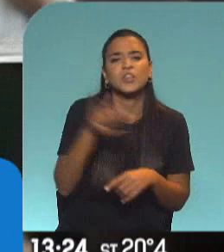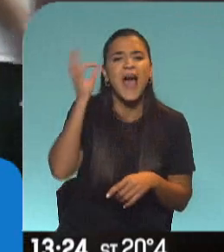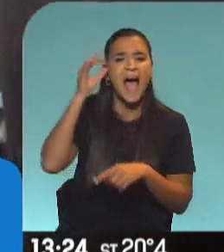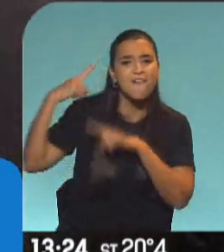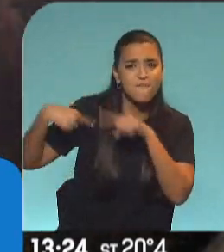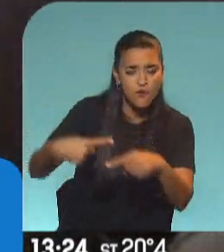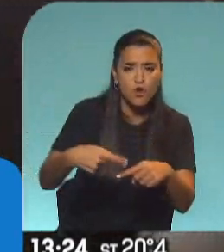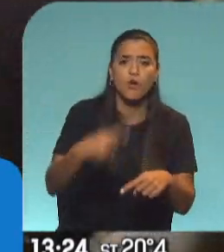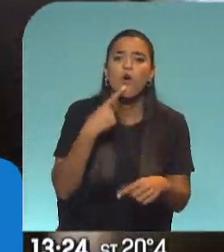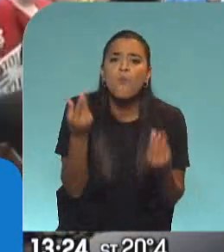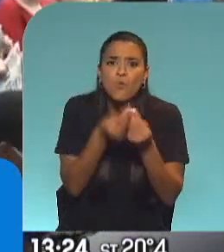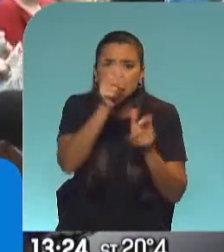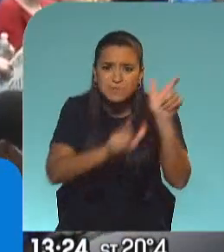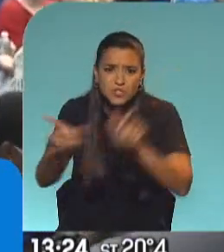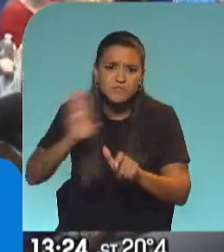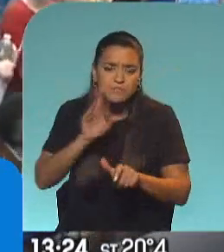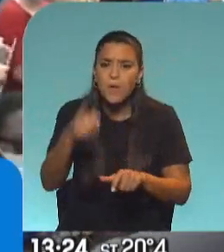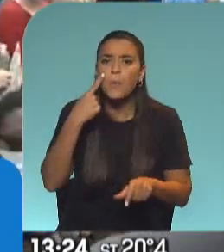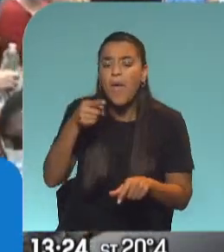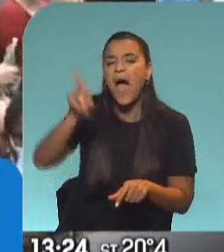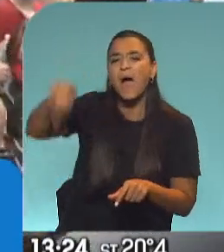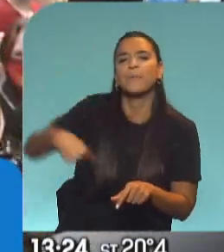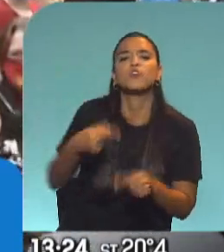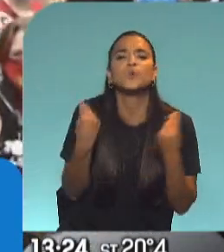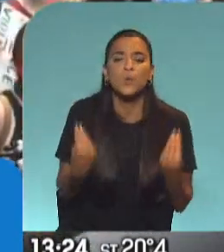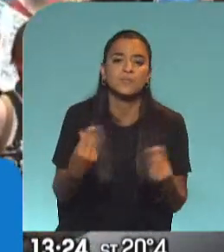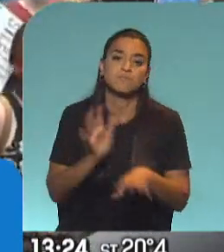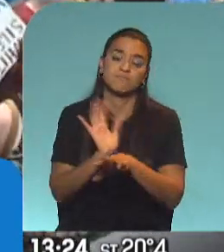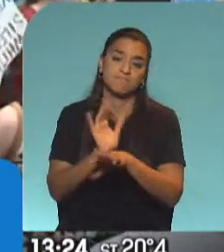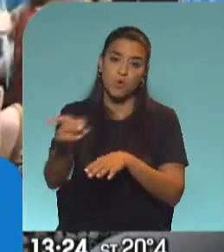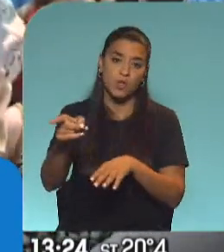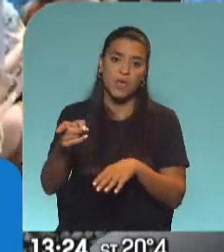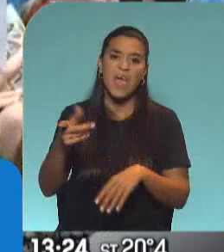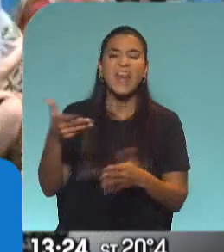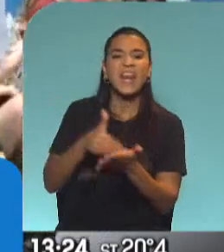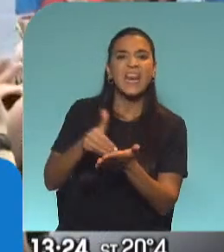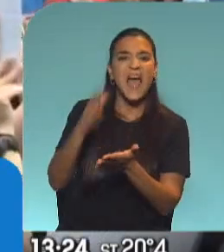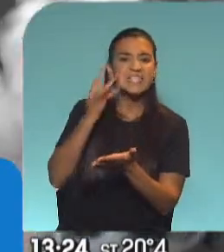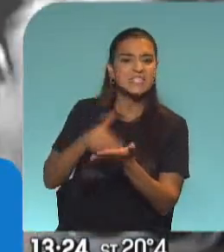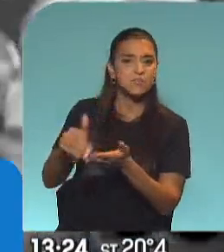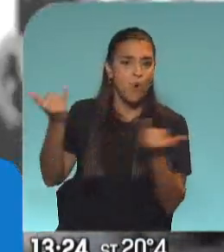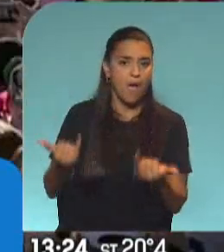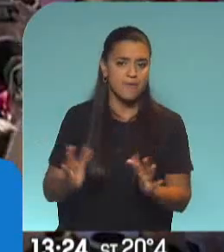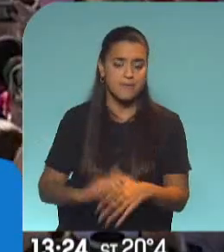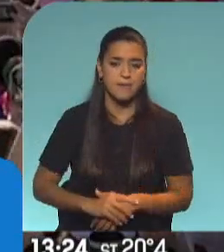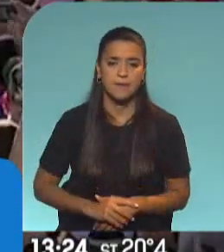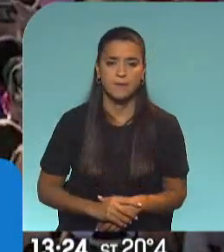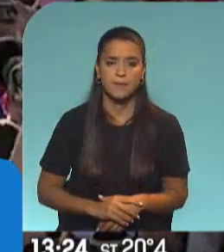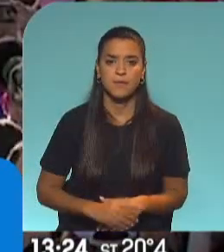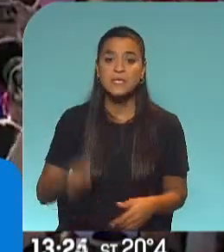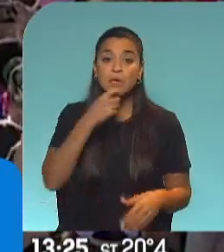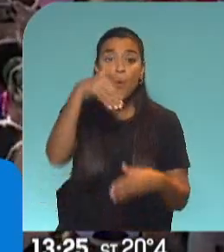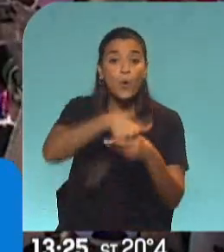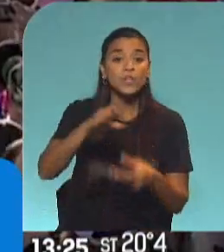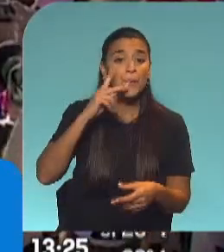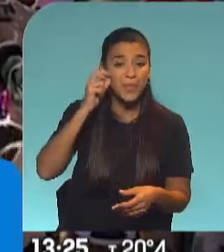muchos estadounidenses ven como consecuencia de una negativa a condenar frontalmente al racismo. If you vote